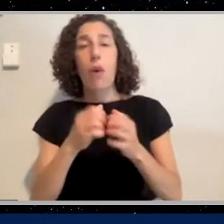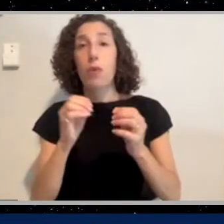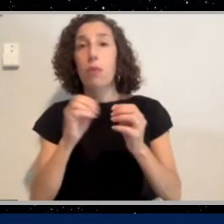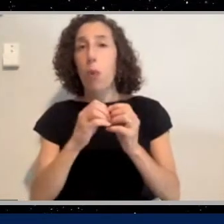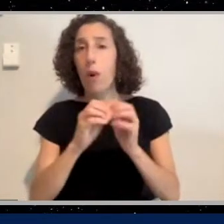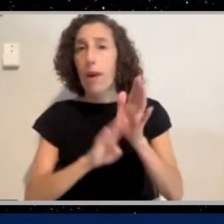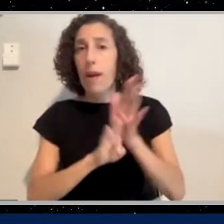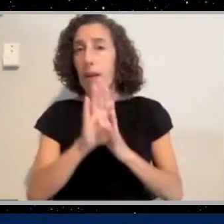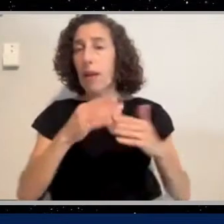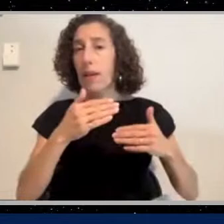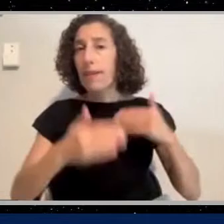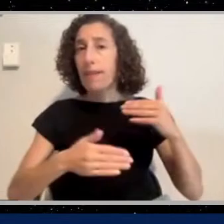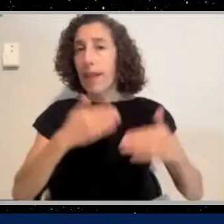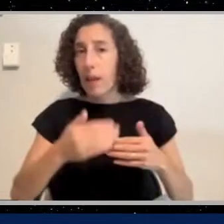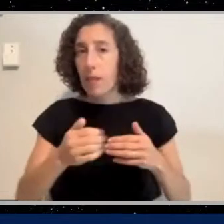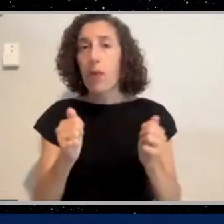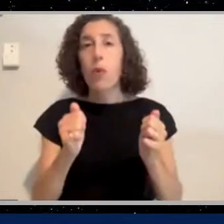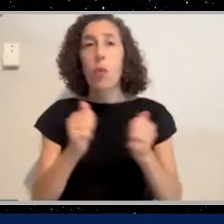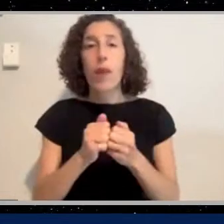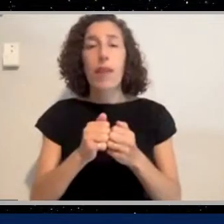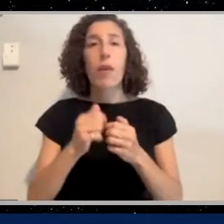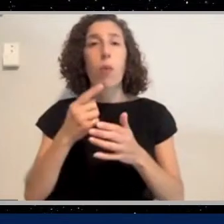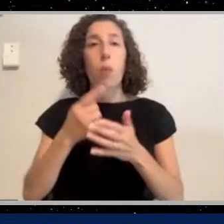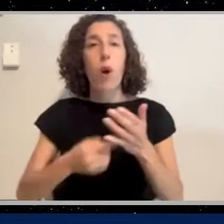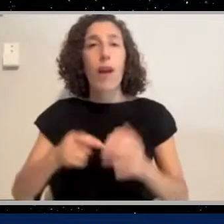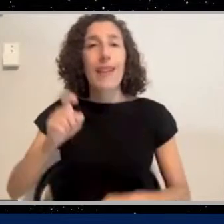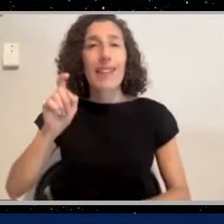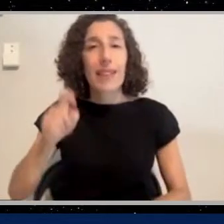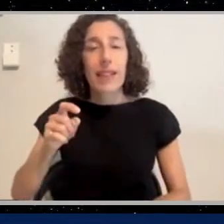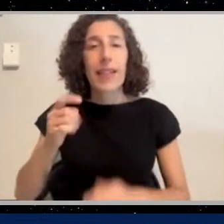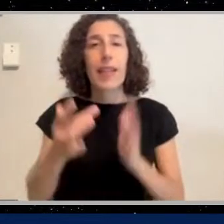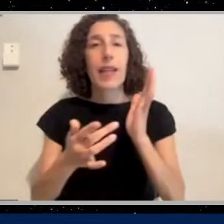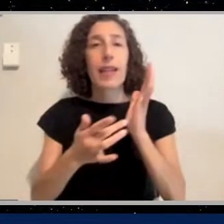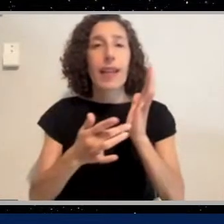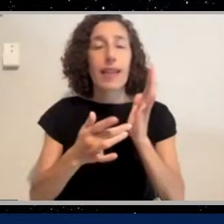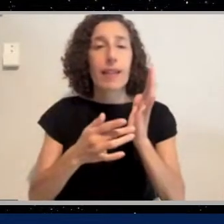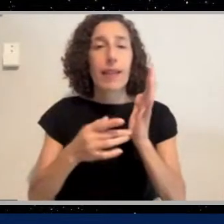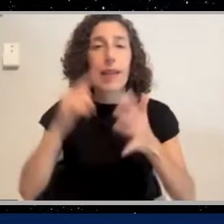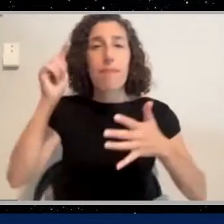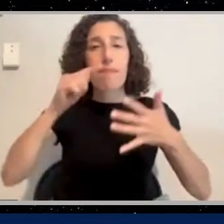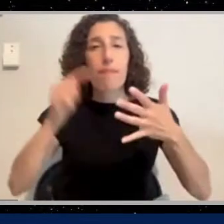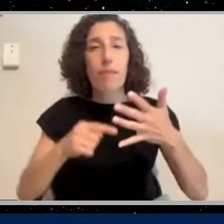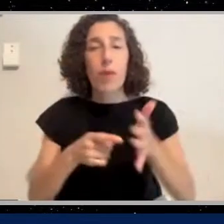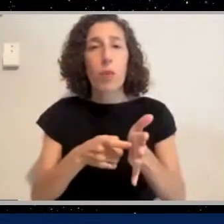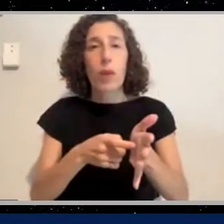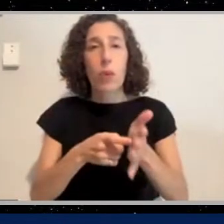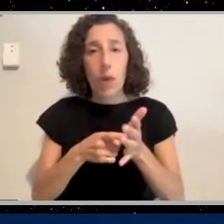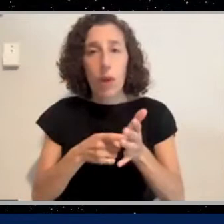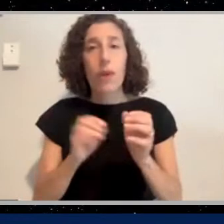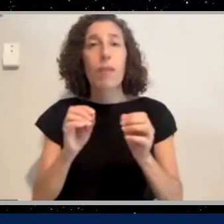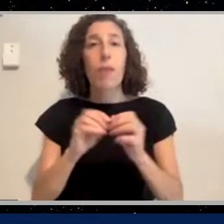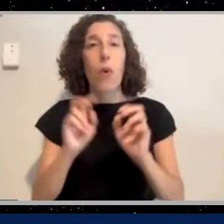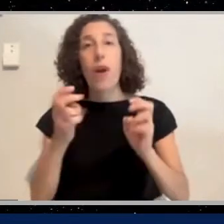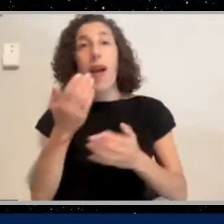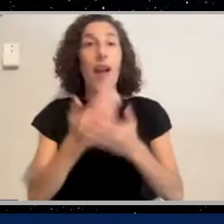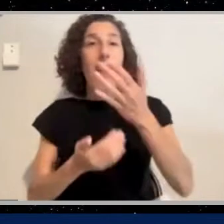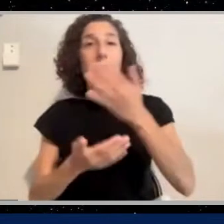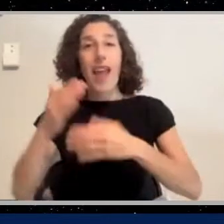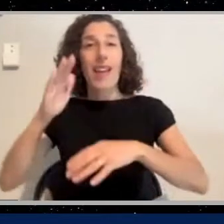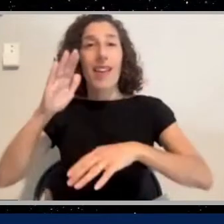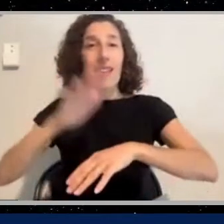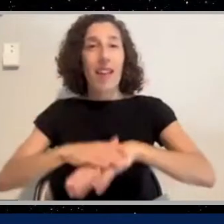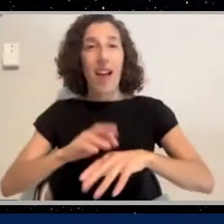and logistics. And so, there's more hands on deck. In addition to the flight